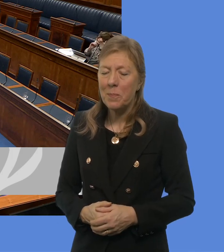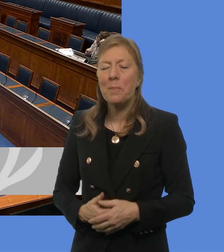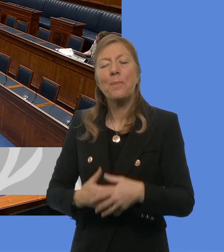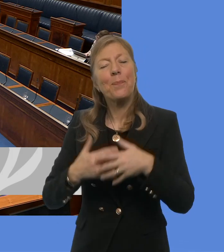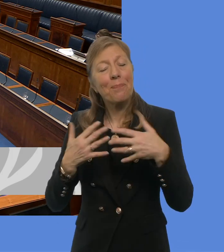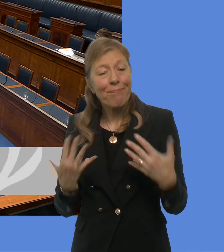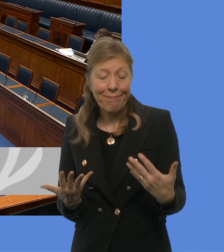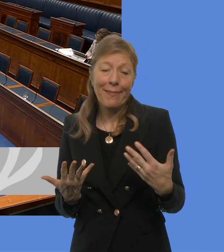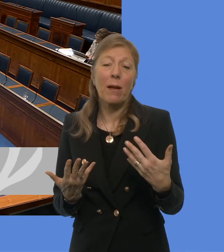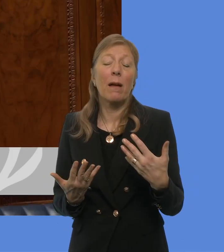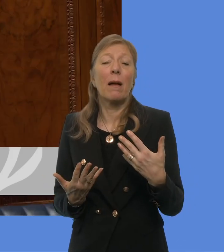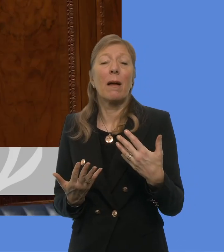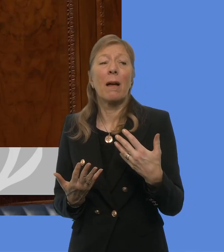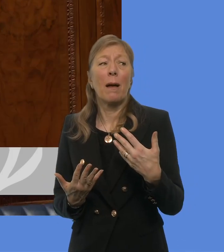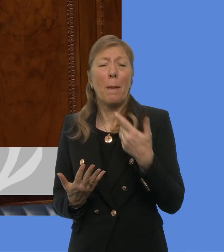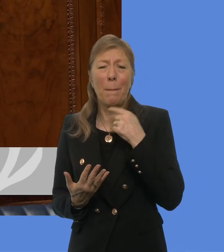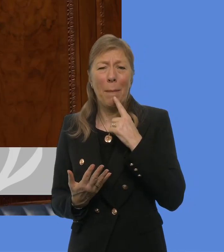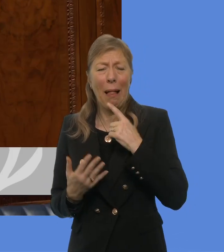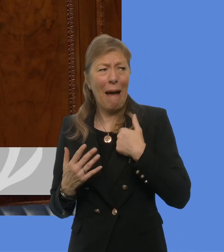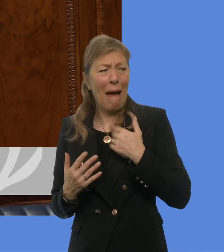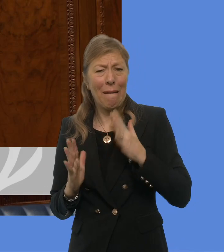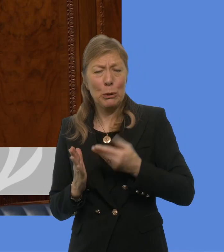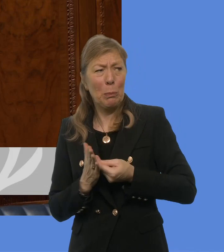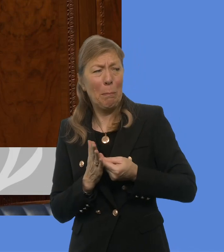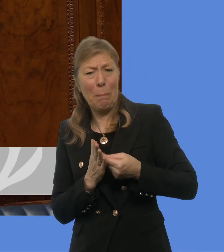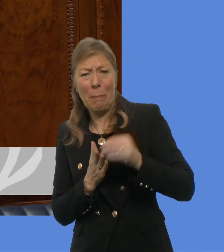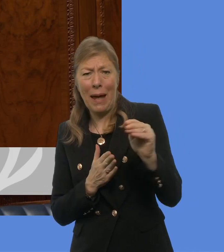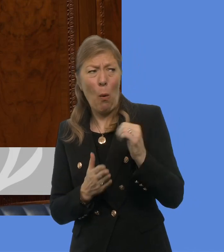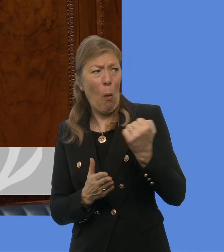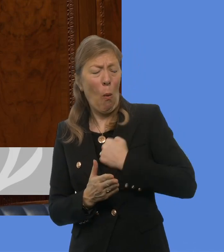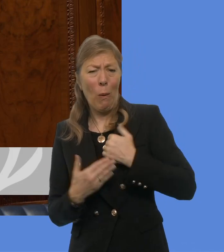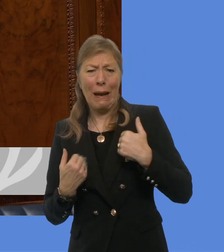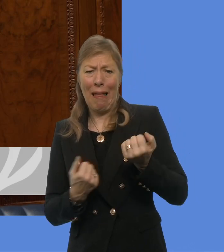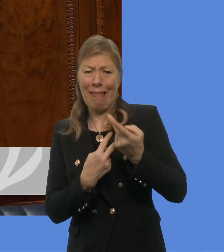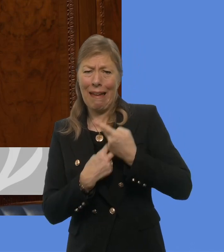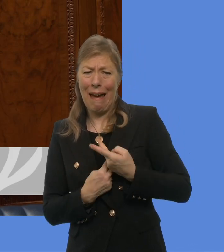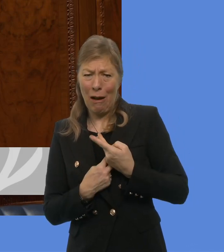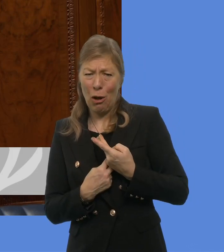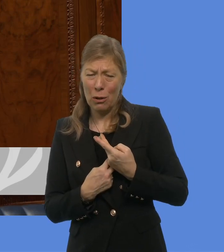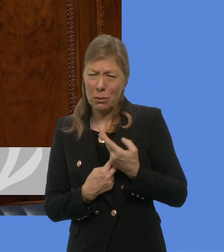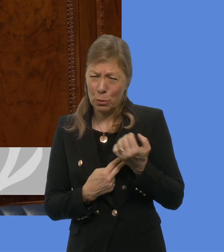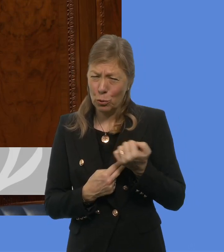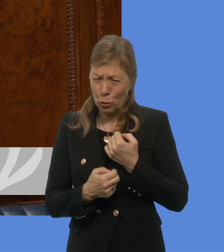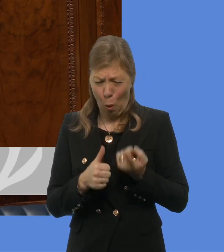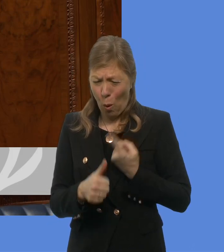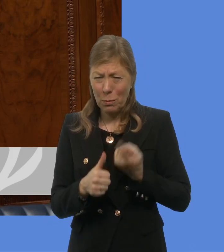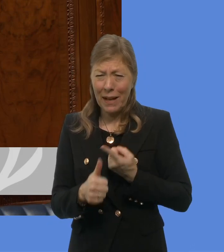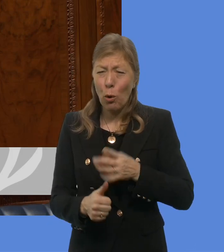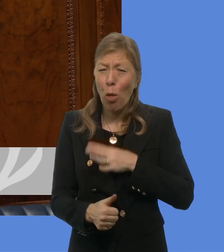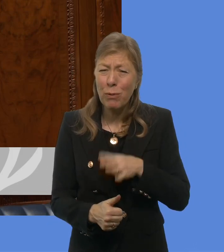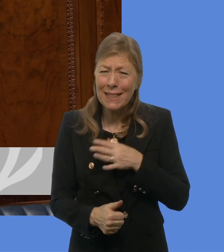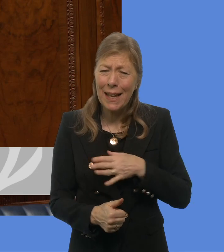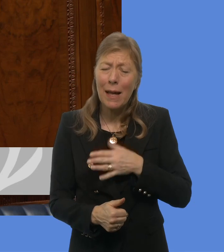for healthcare, can you confirm why exemptions don't automatically apply when people sign on to universal credit or other benefits? And